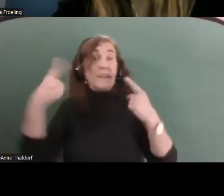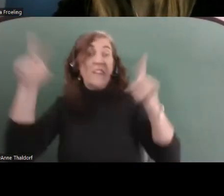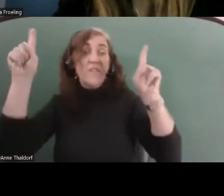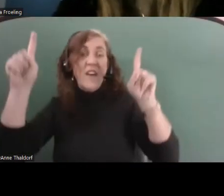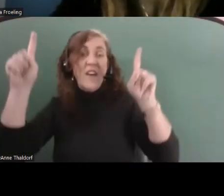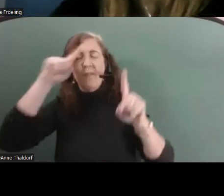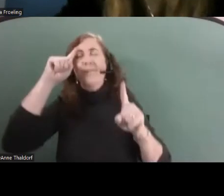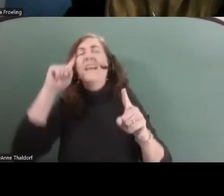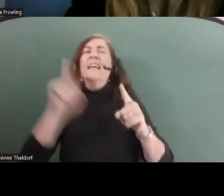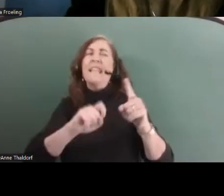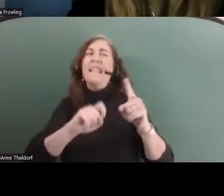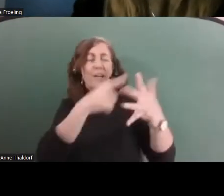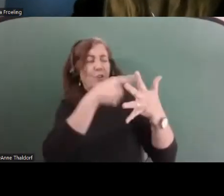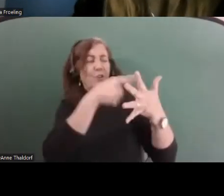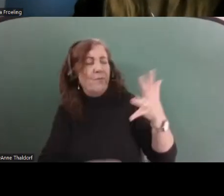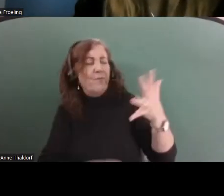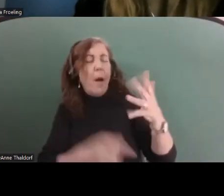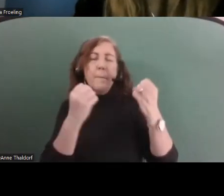can.